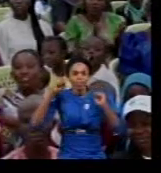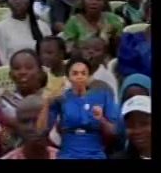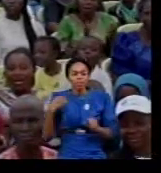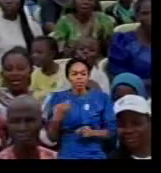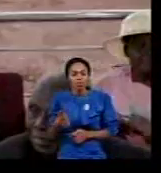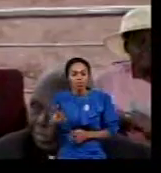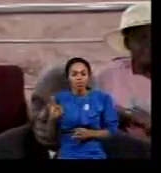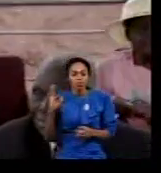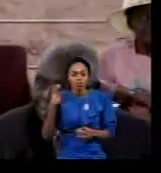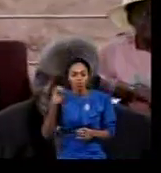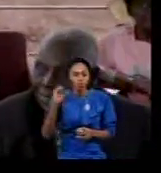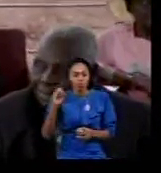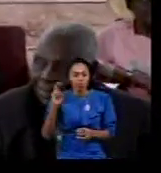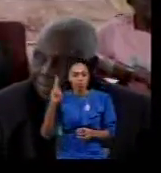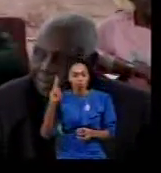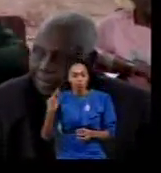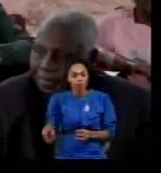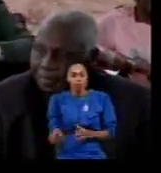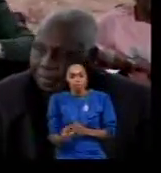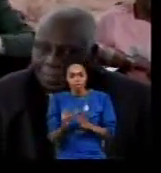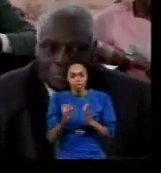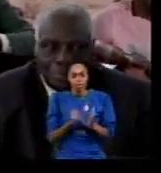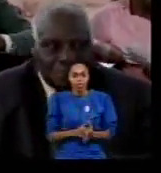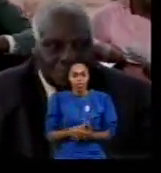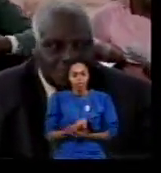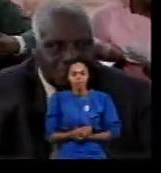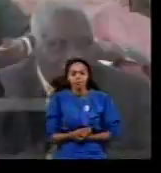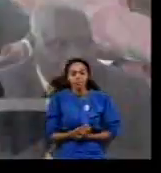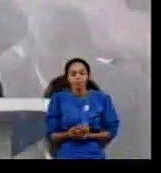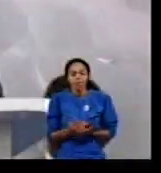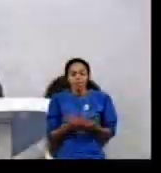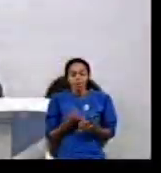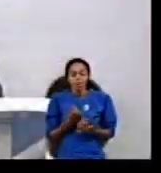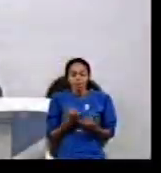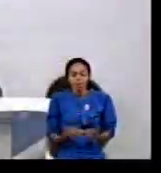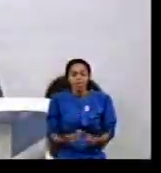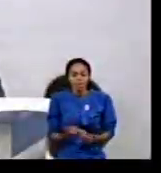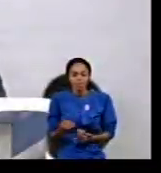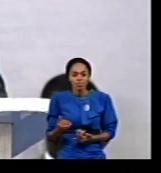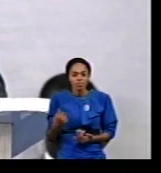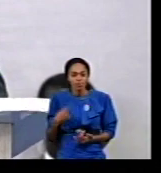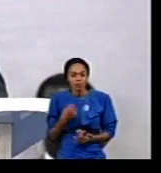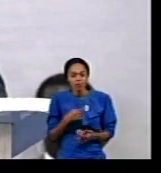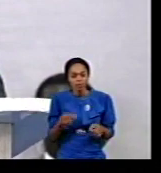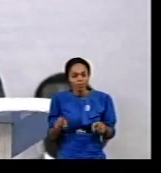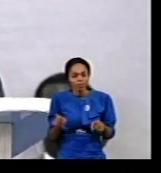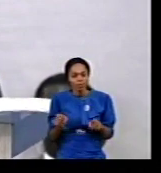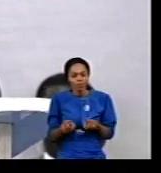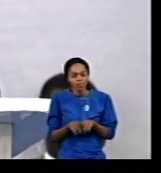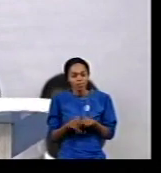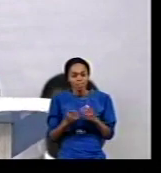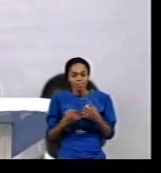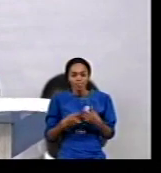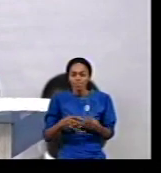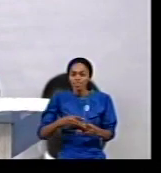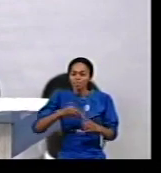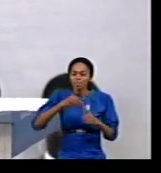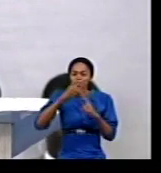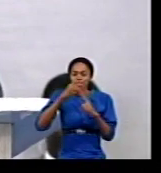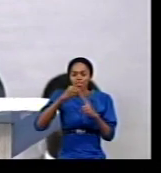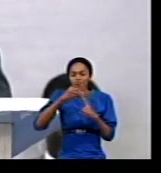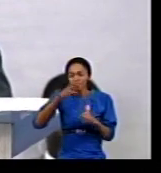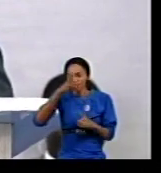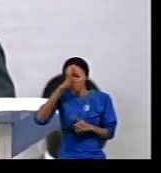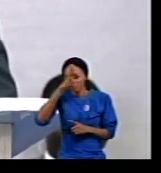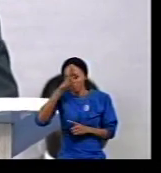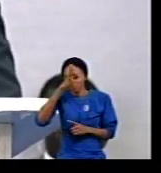A Christian will think about Baba, that. Here is something, special, one of the judges in Baba Israel, in the book of the judges, Reverend and you Jacob know, began